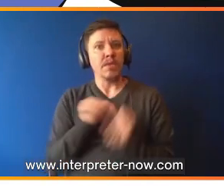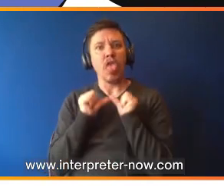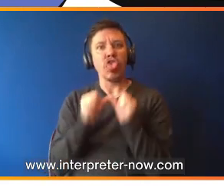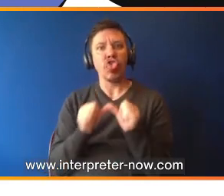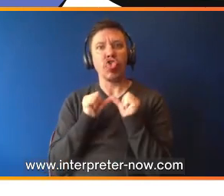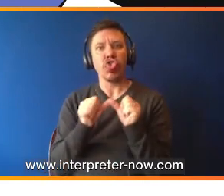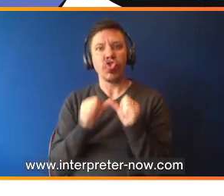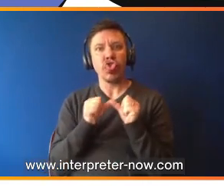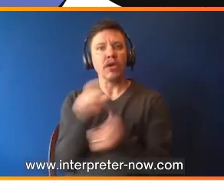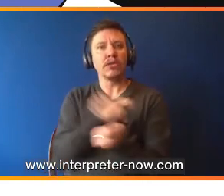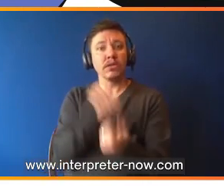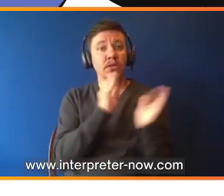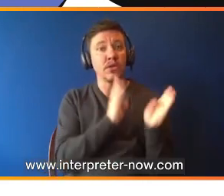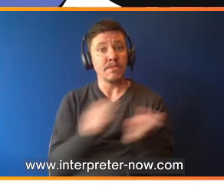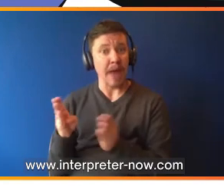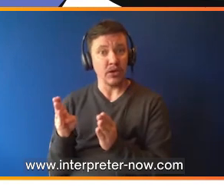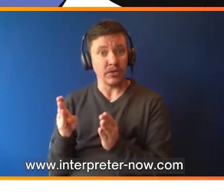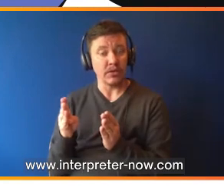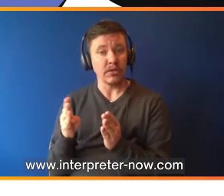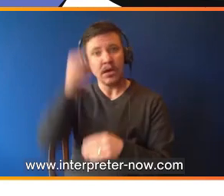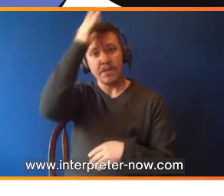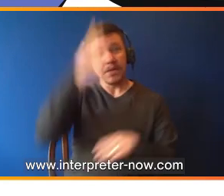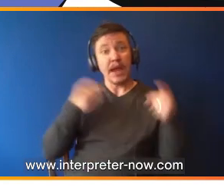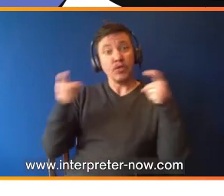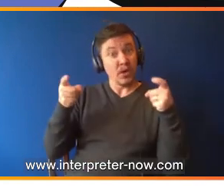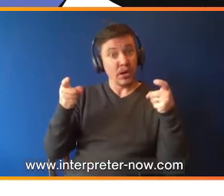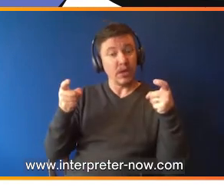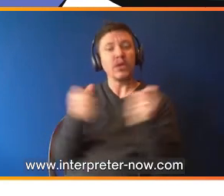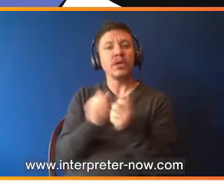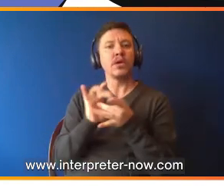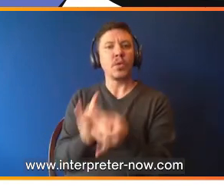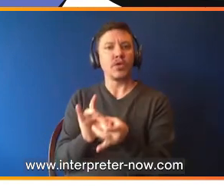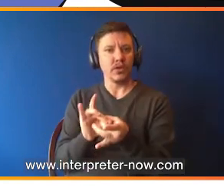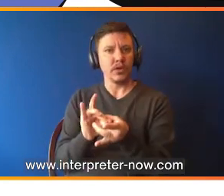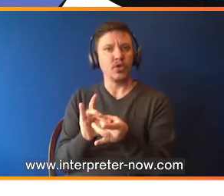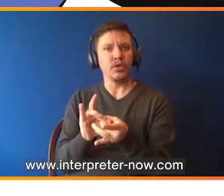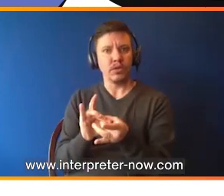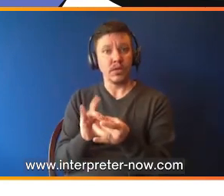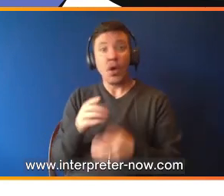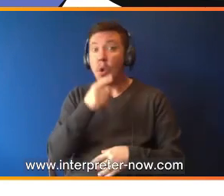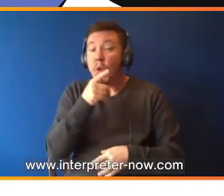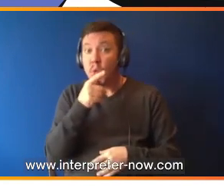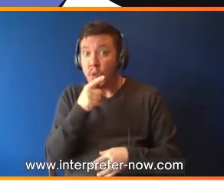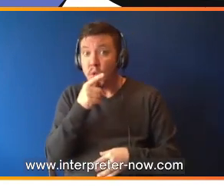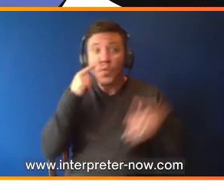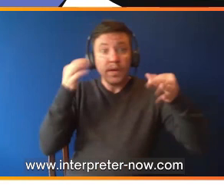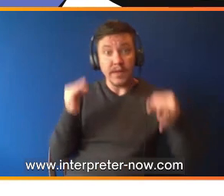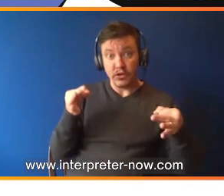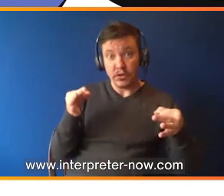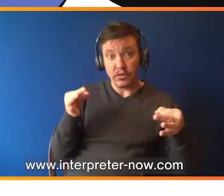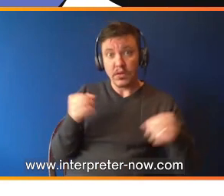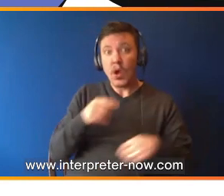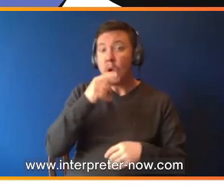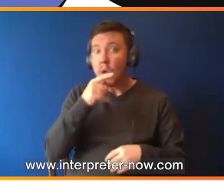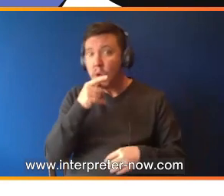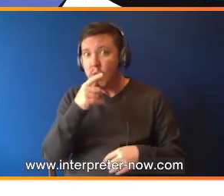for this. We don't have time to de-bias, or we don't have time to diversify our teams or the people we do research with.